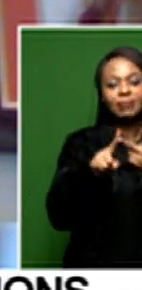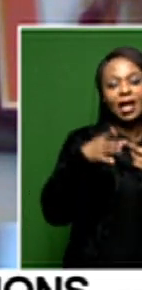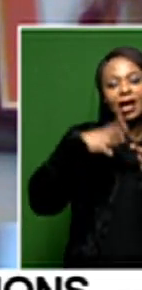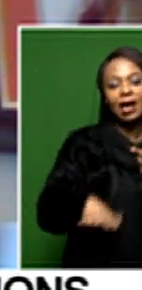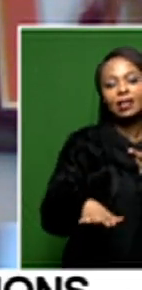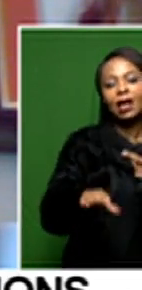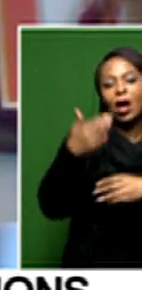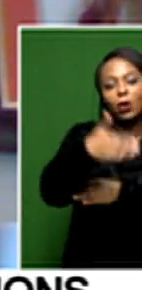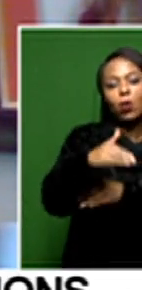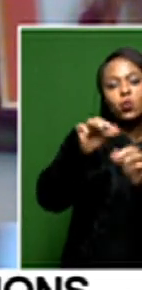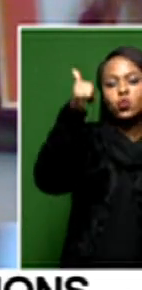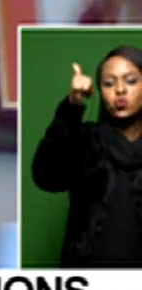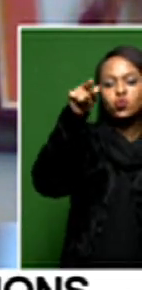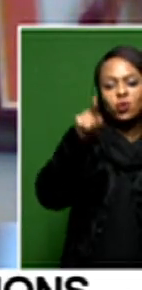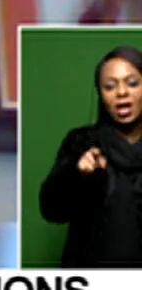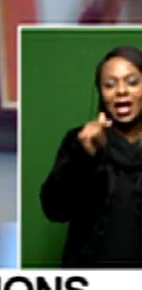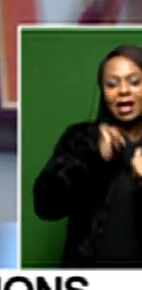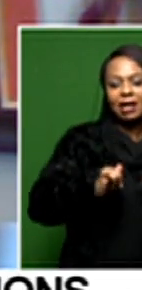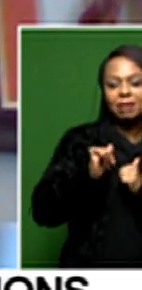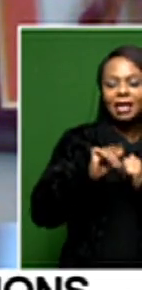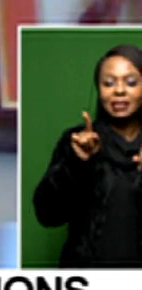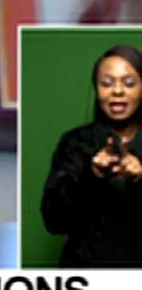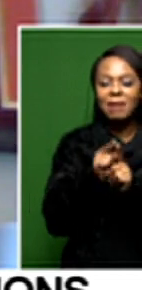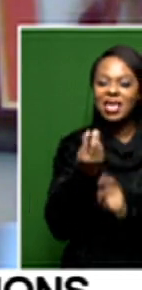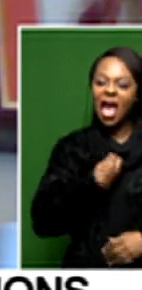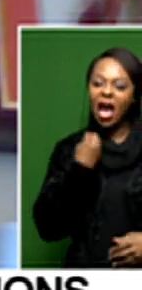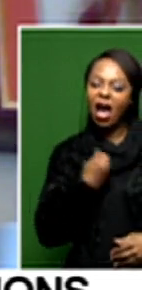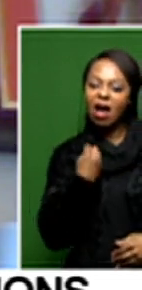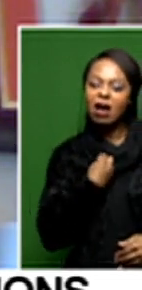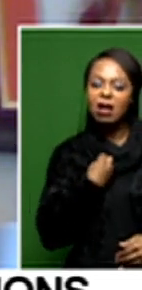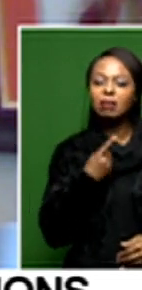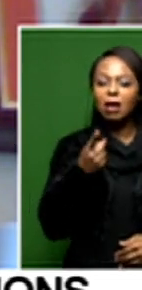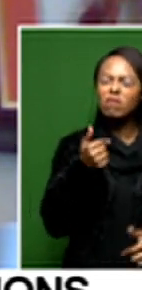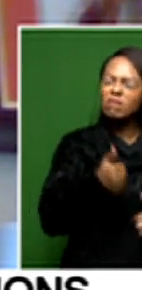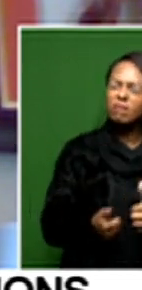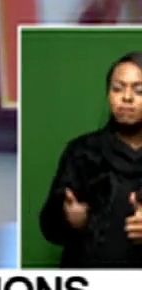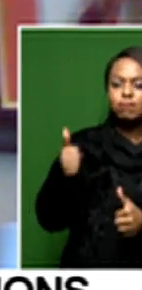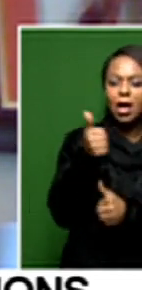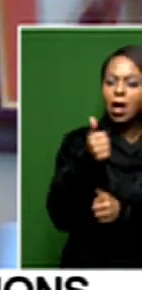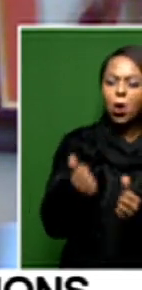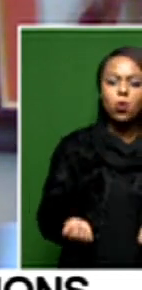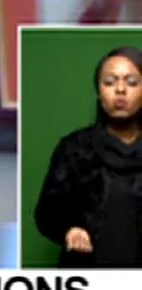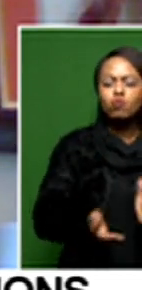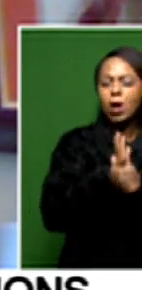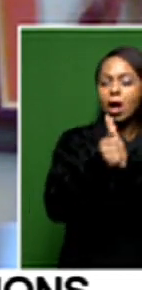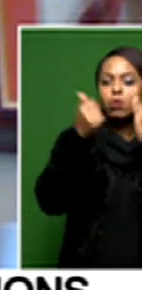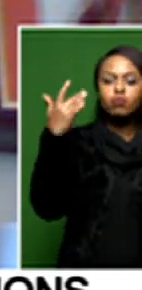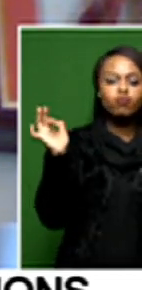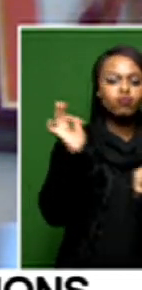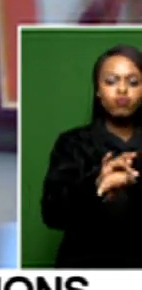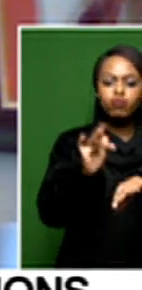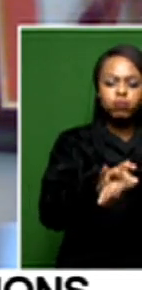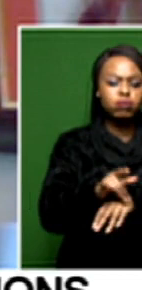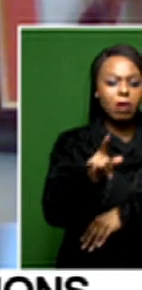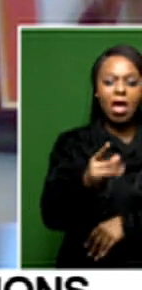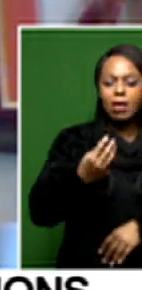then we have an outstanding young performer. You know, we in all these shows that are having families, there's